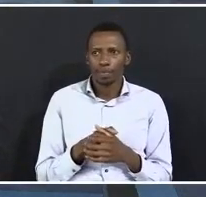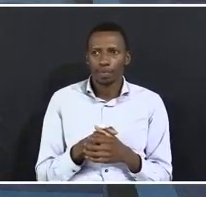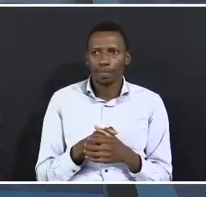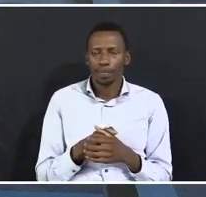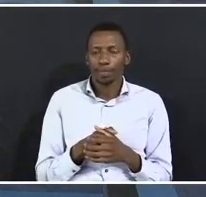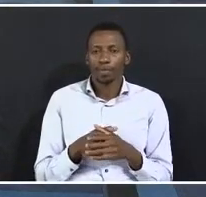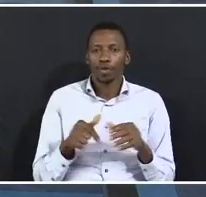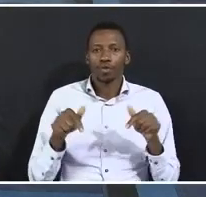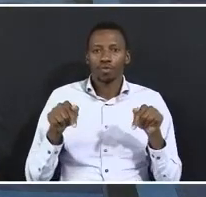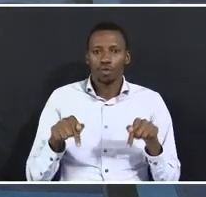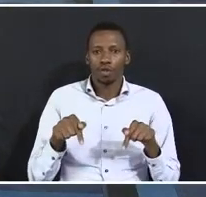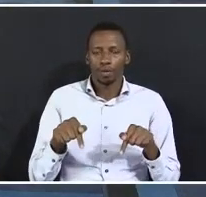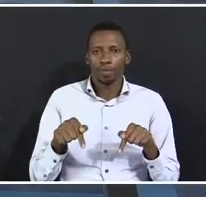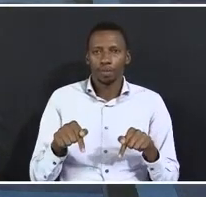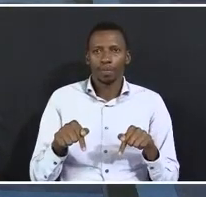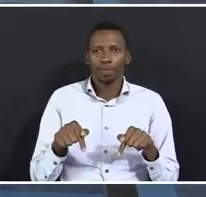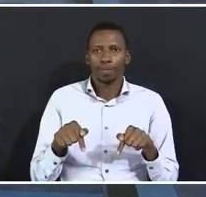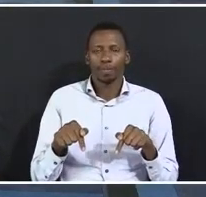Today.